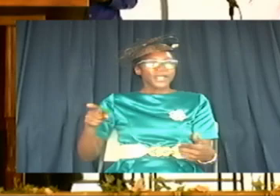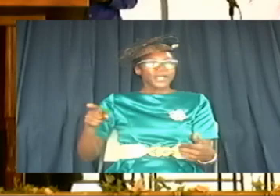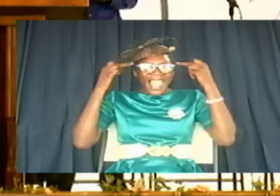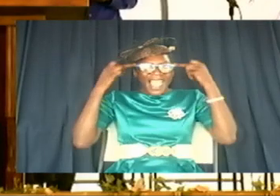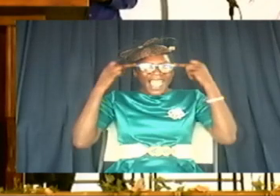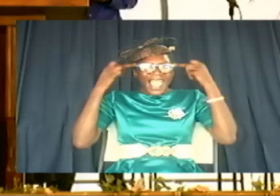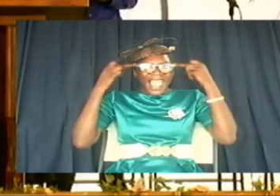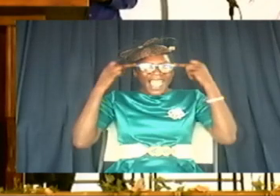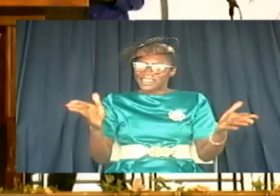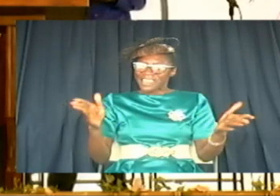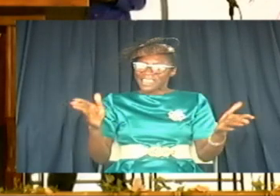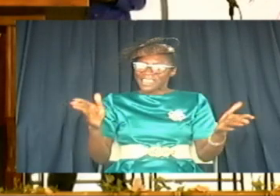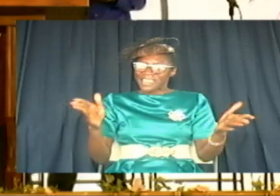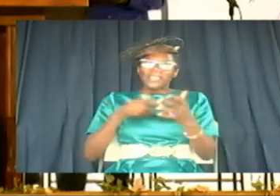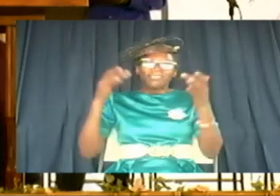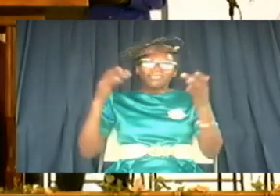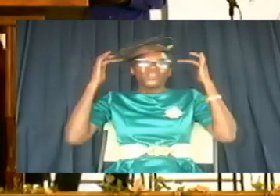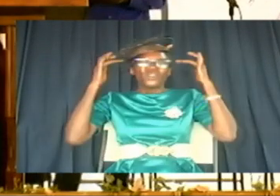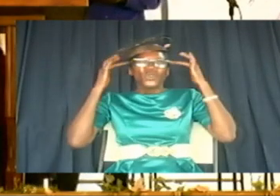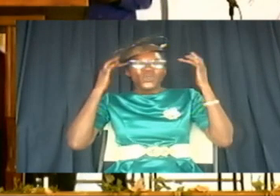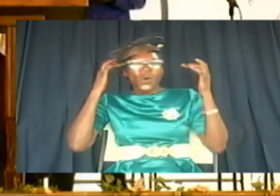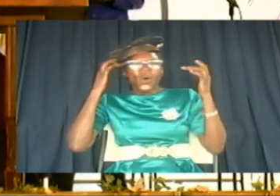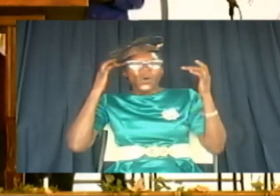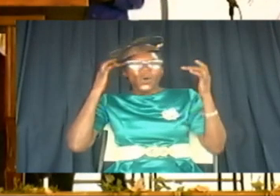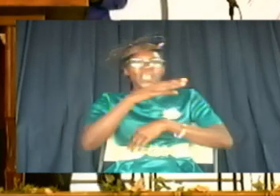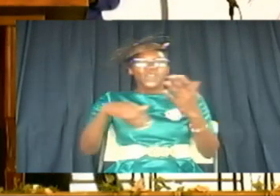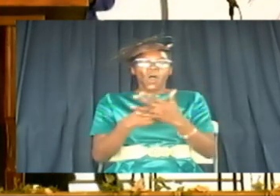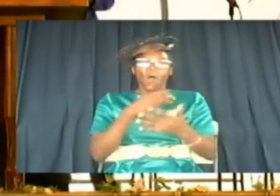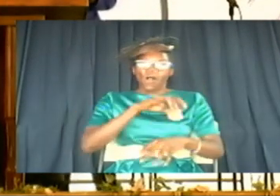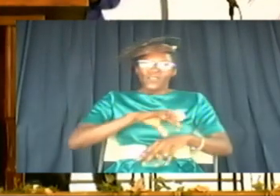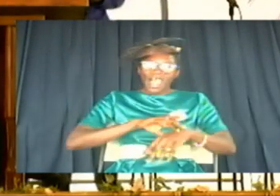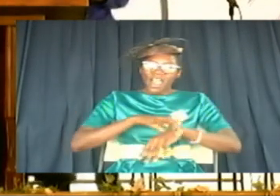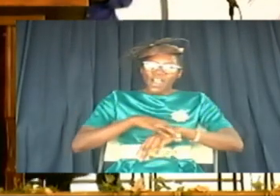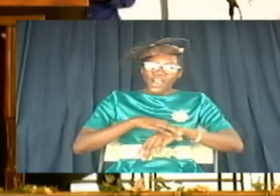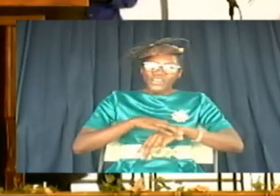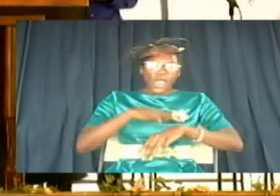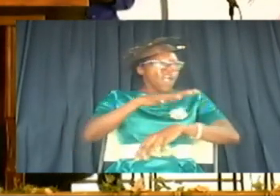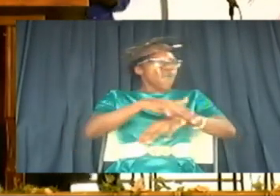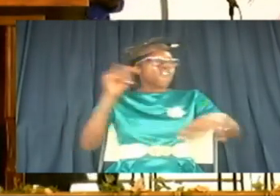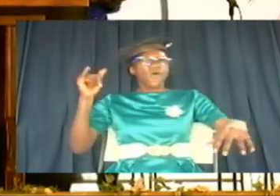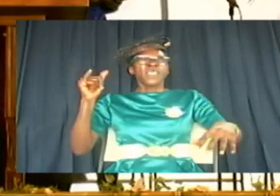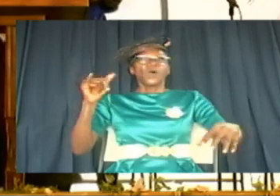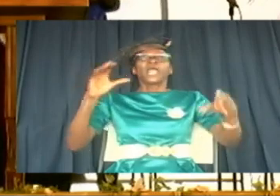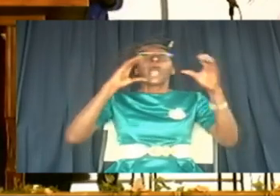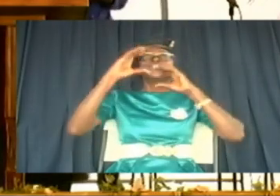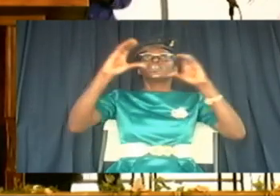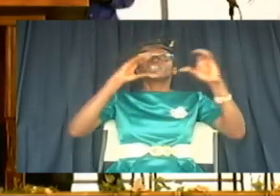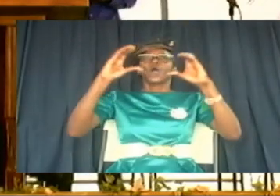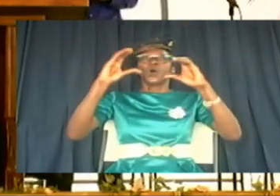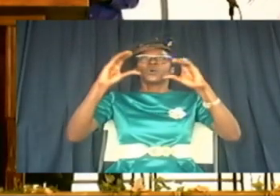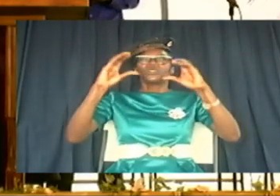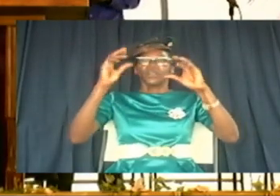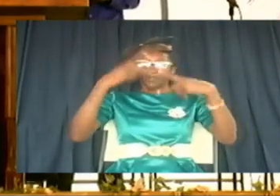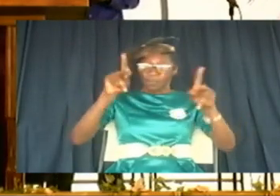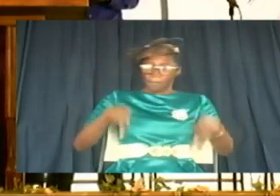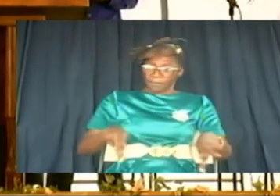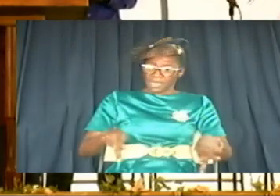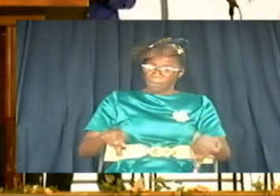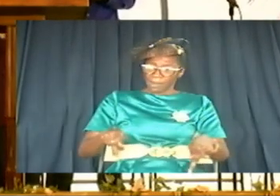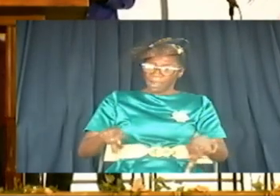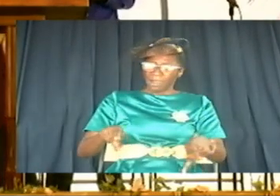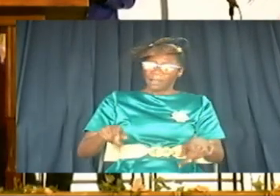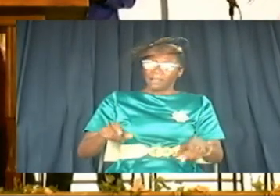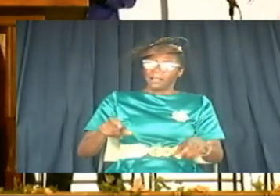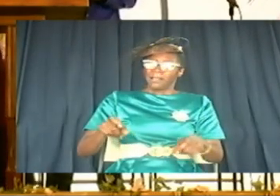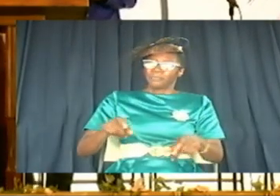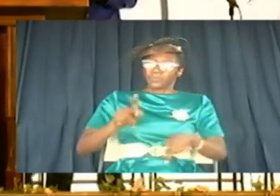things. This is known in all the earth. Cry out and shout, thou inhabitants